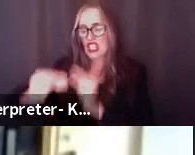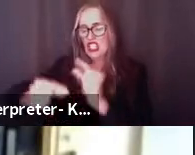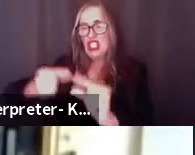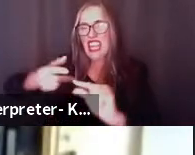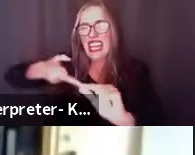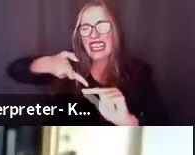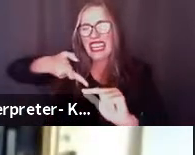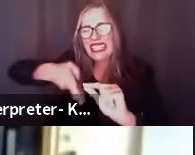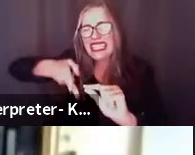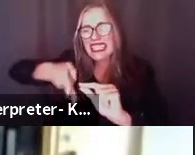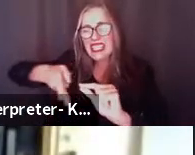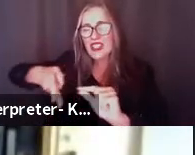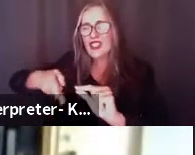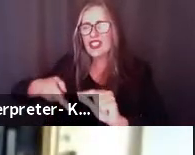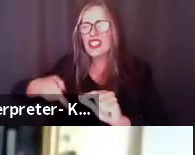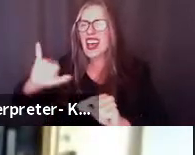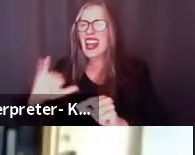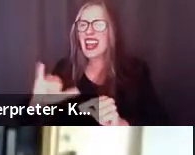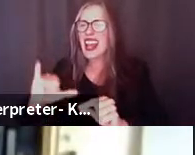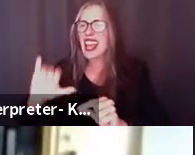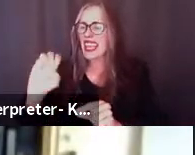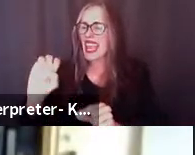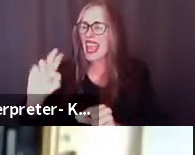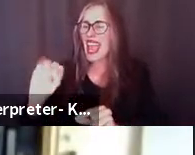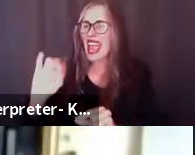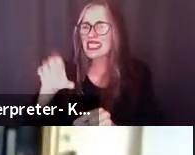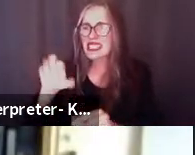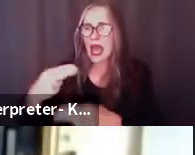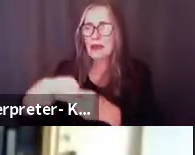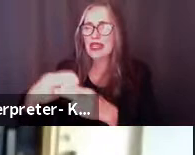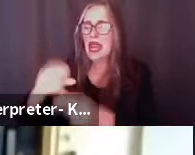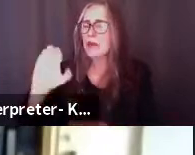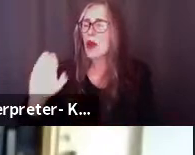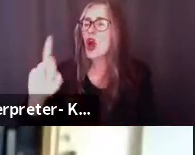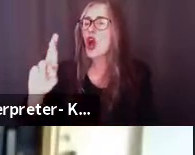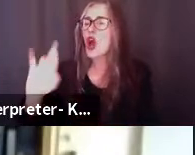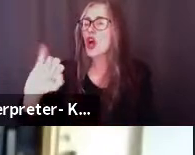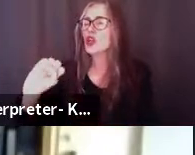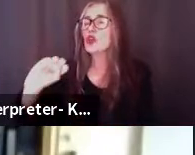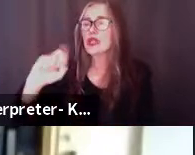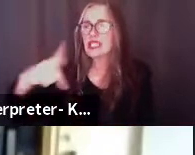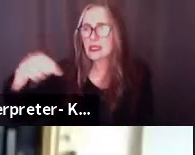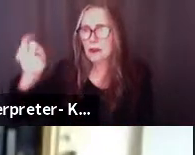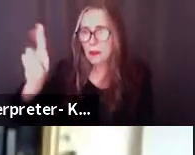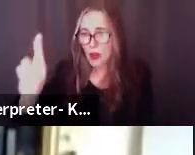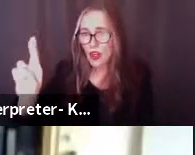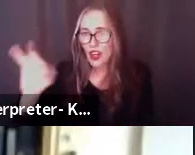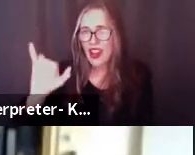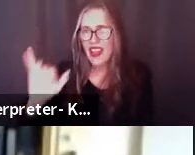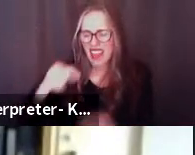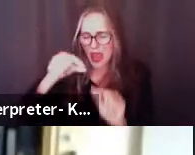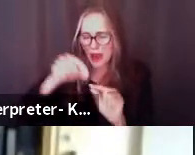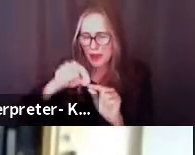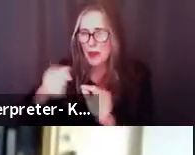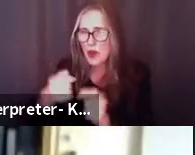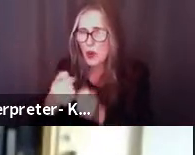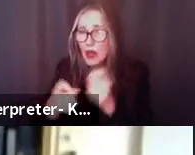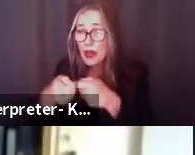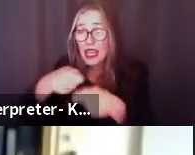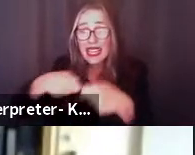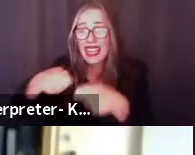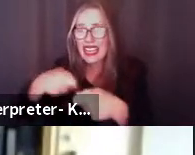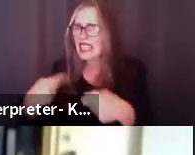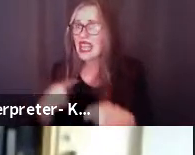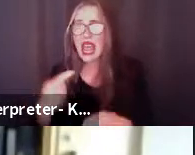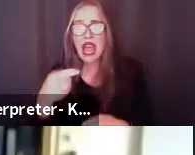other similar techniques will in the future cut people like us out of existence without others even noticing